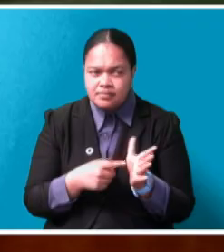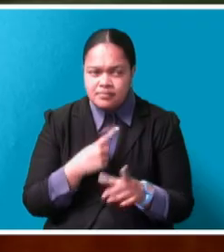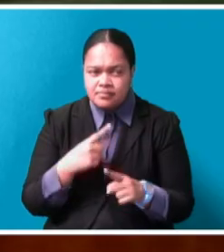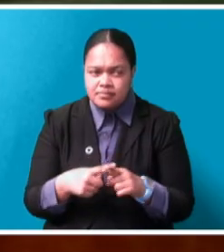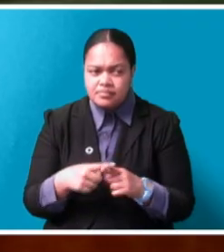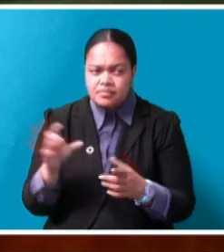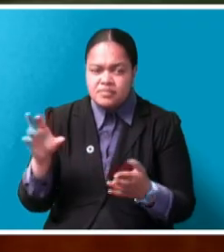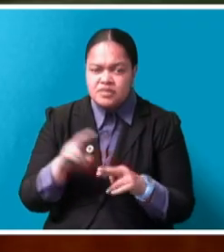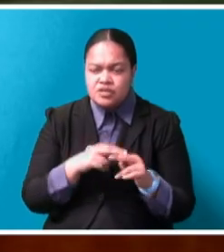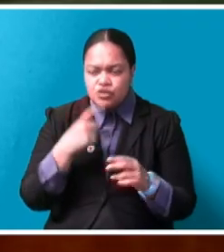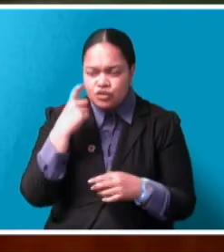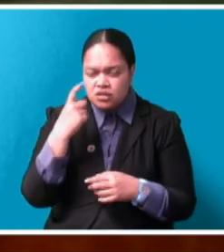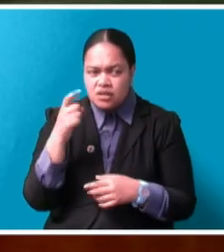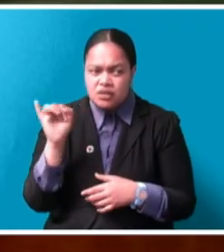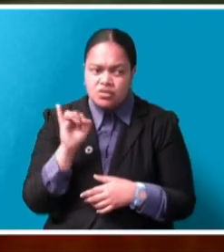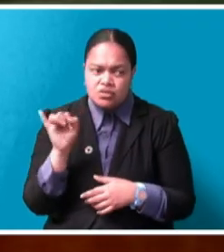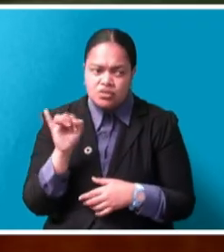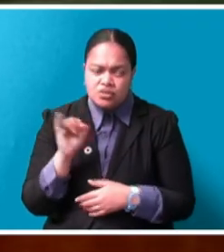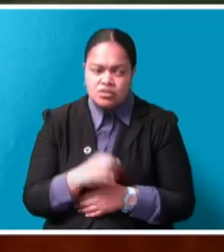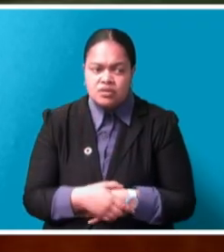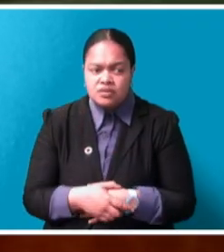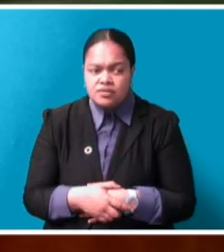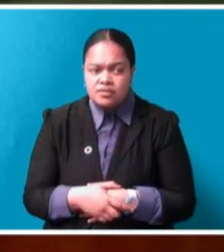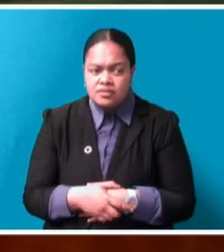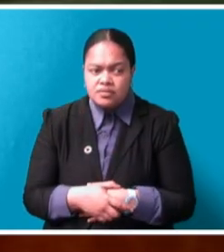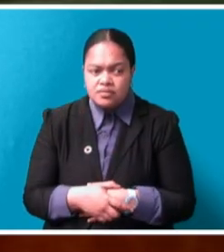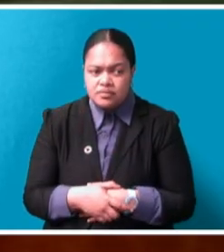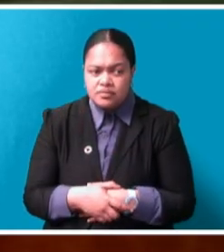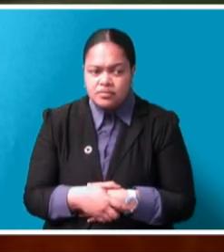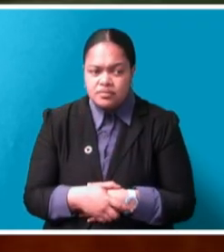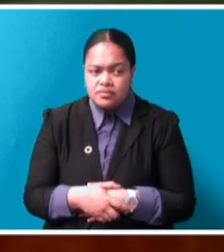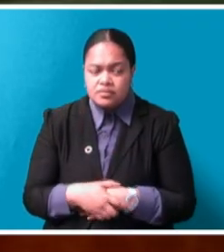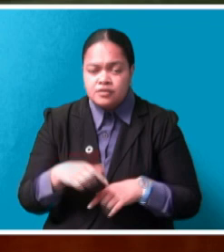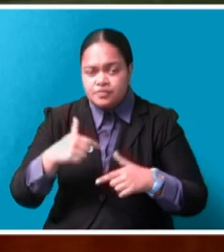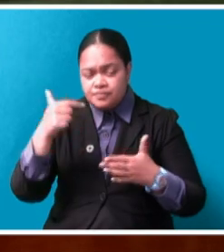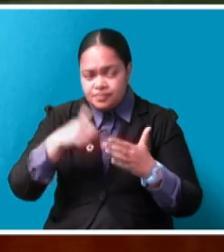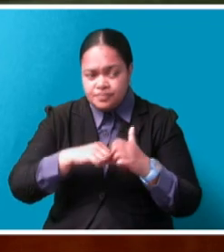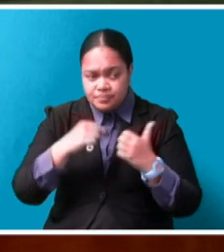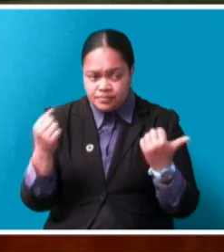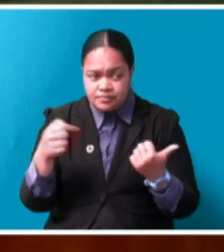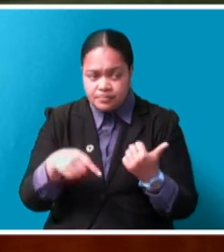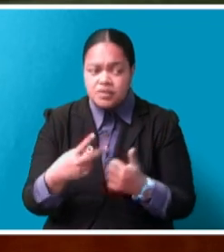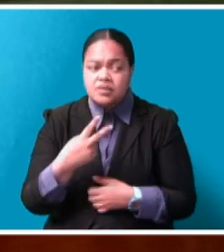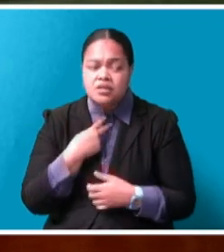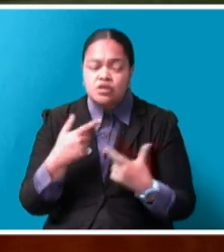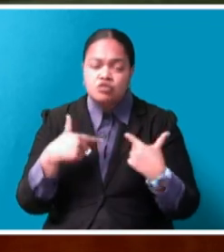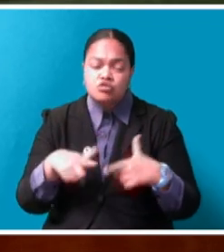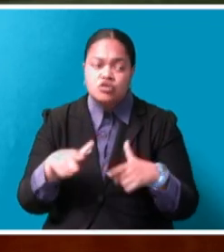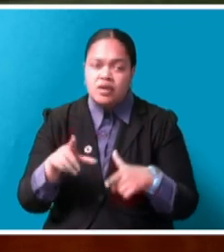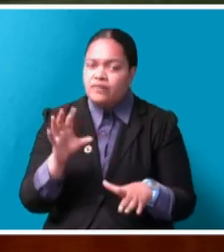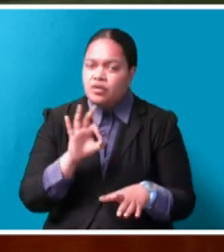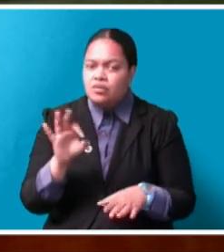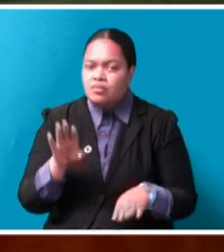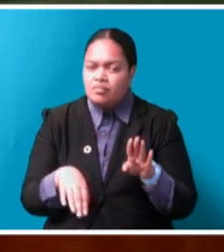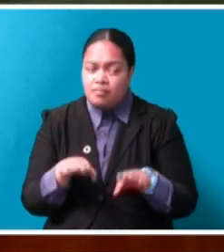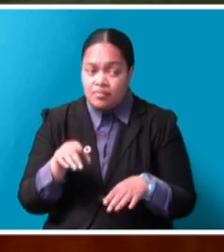Care Insurance as premiums. However, a deeper dive into the metrics reveal a stark and troubling imbalance. Out